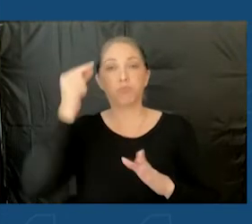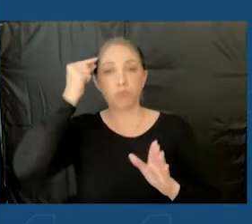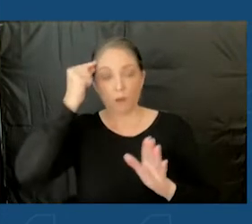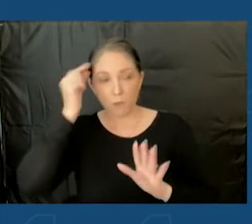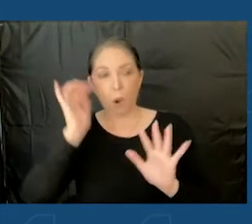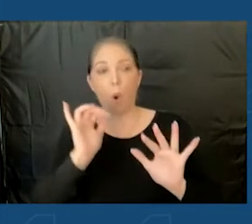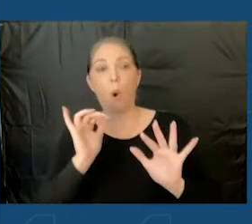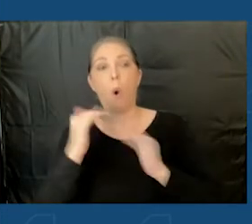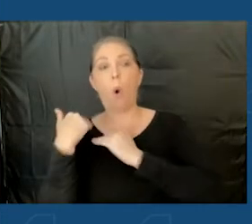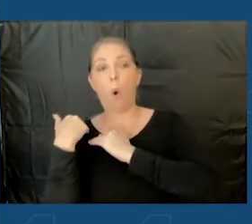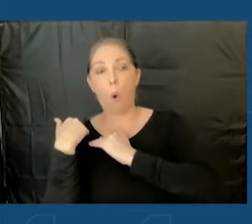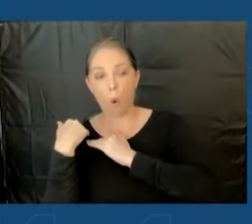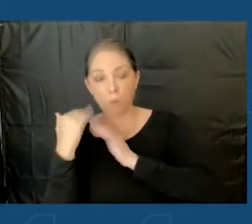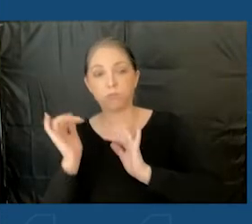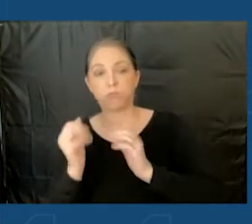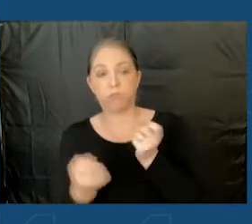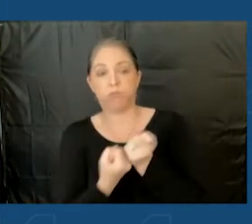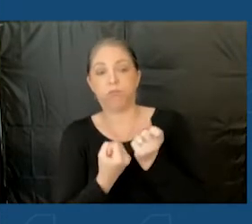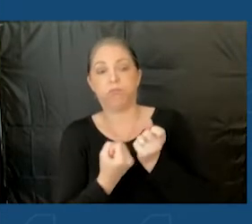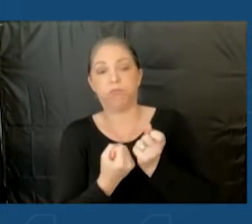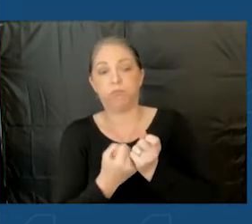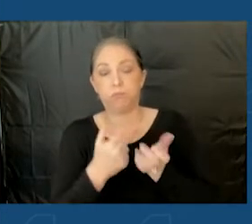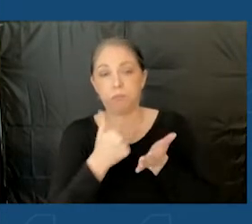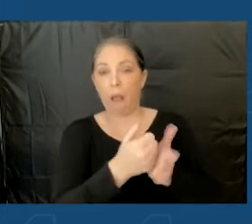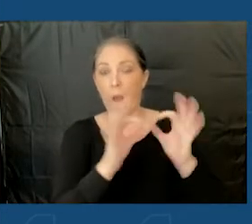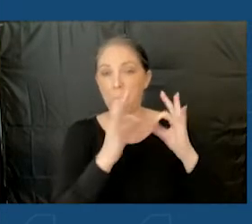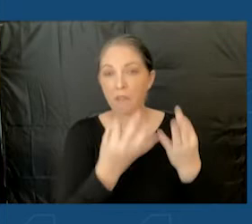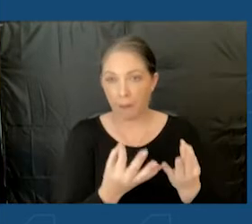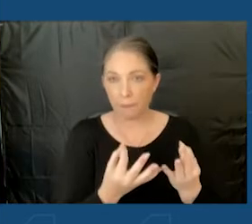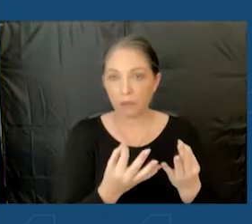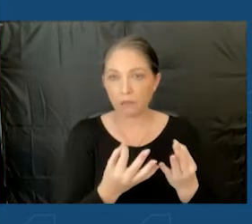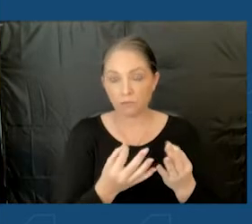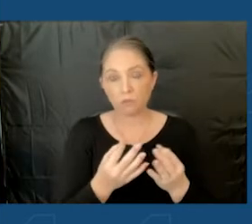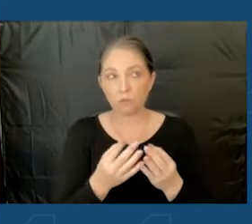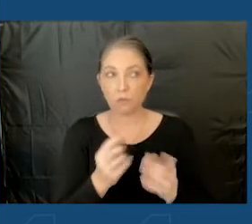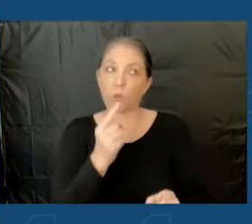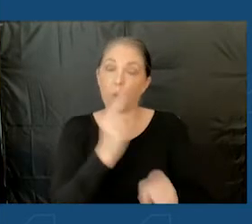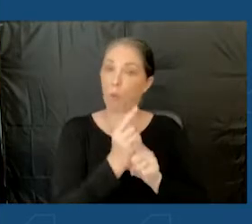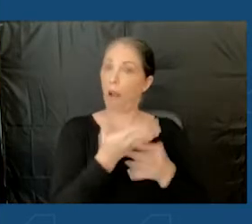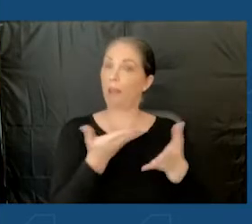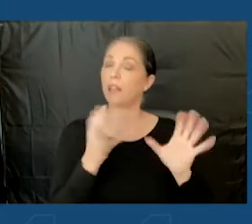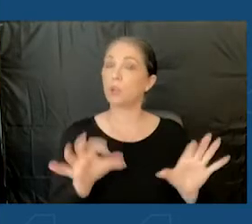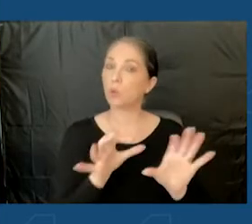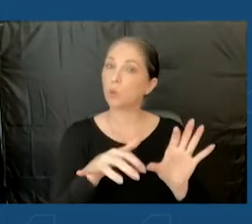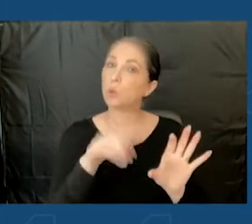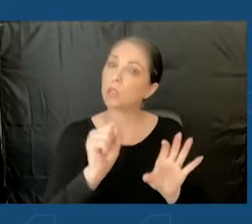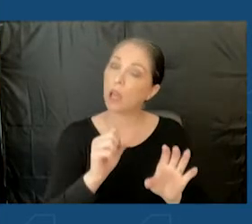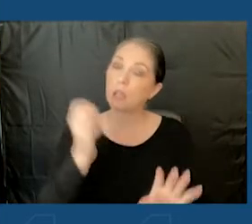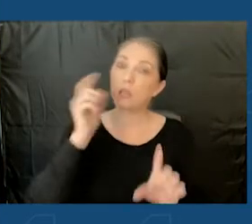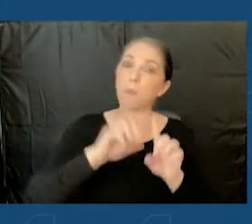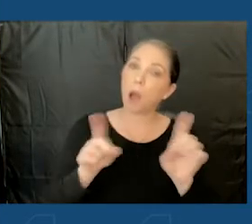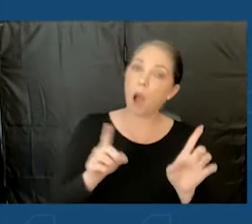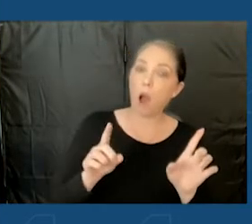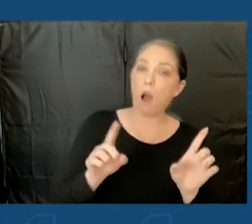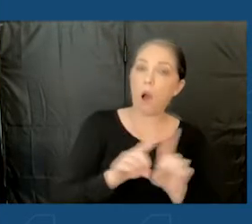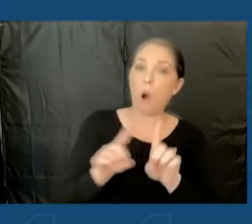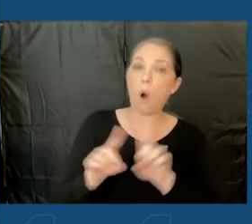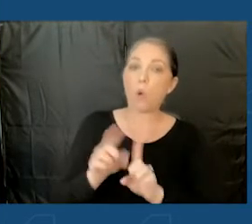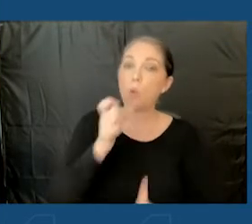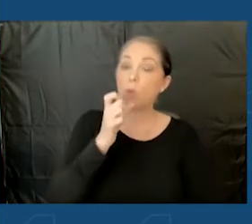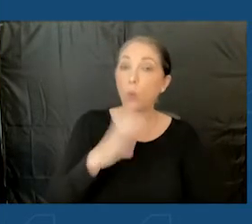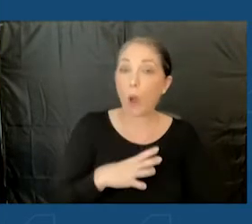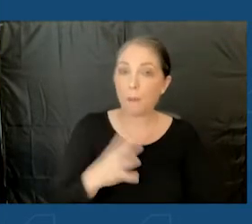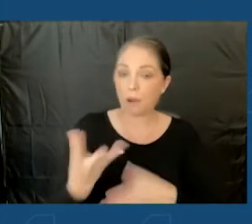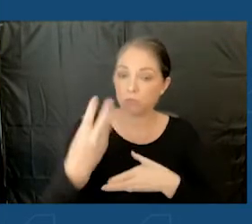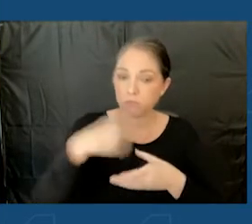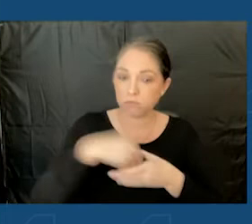burden on families, not just because it's the right thing to do, but because women in the workforce are part of an economic engine